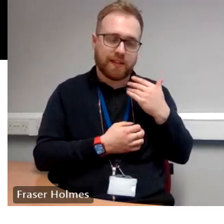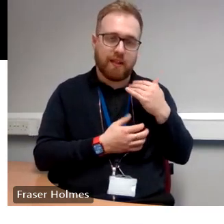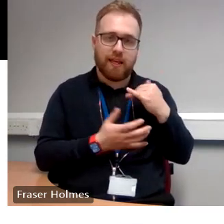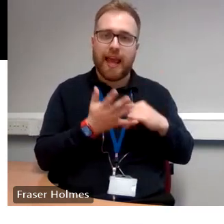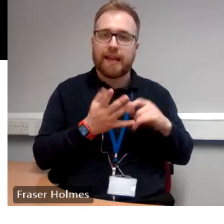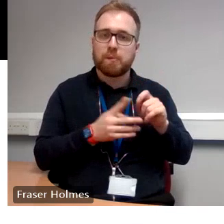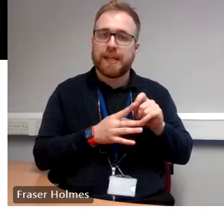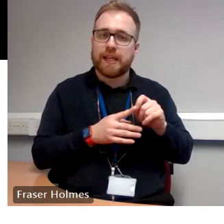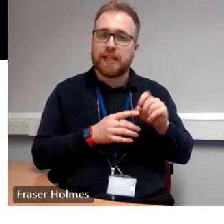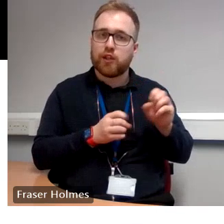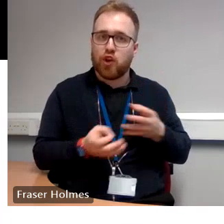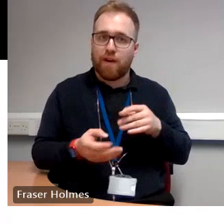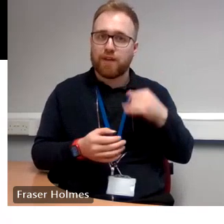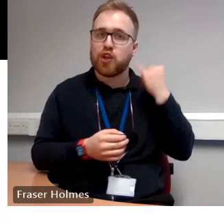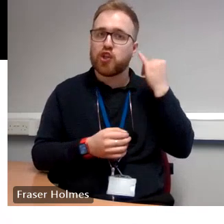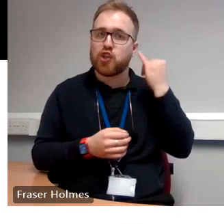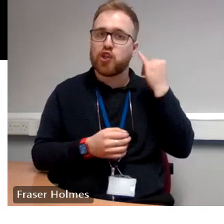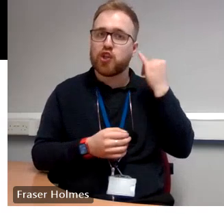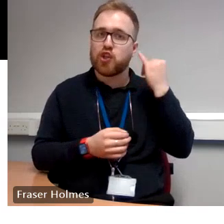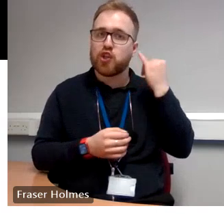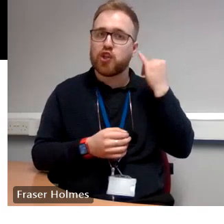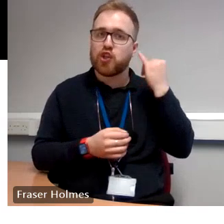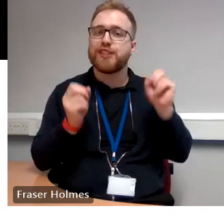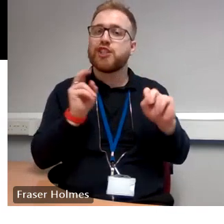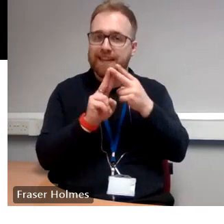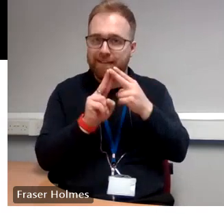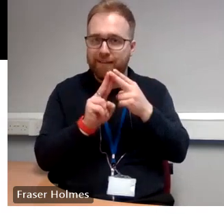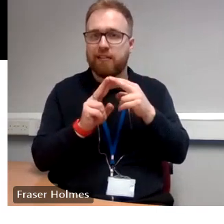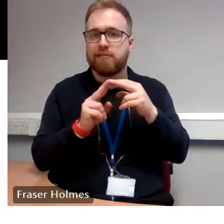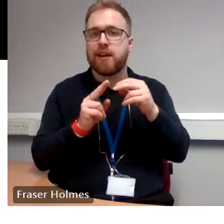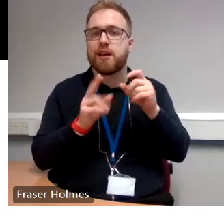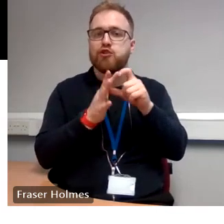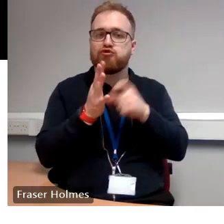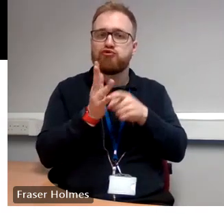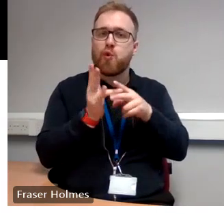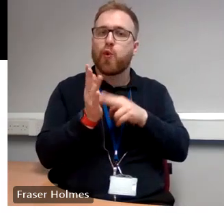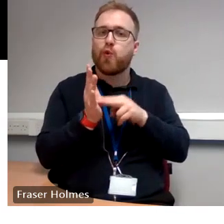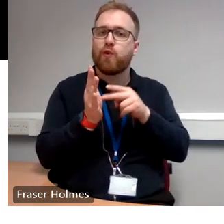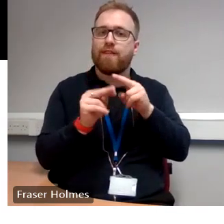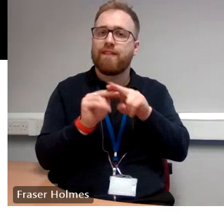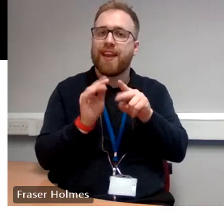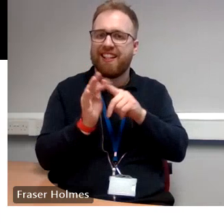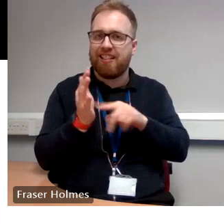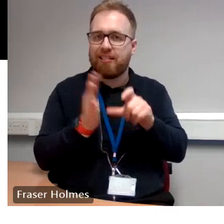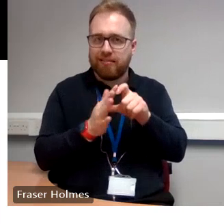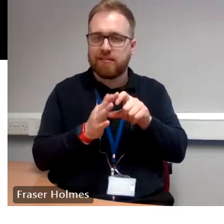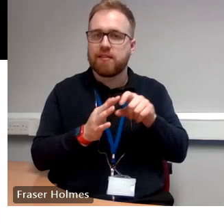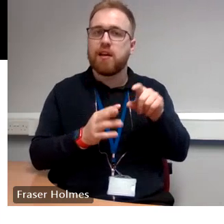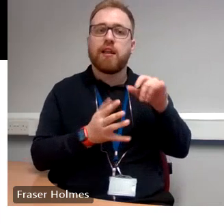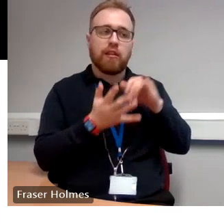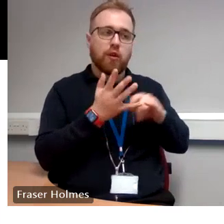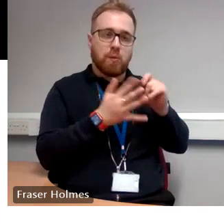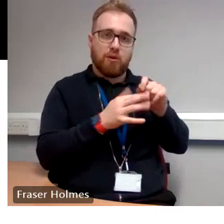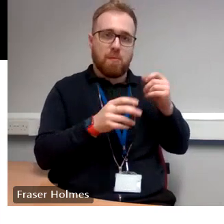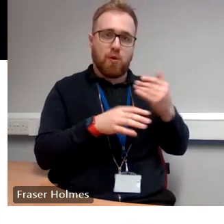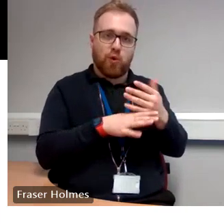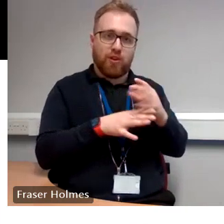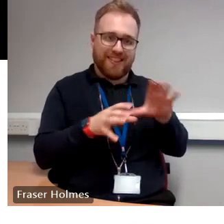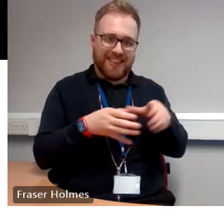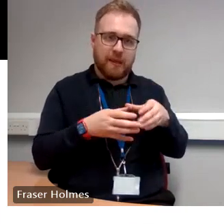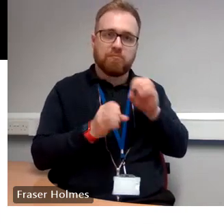I work in Chesterfield and Dronfield. This was provided by a social prescriber in the team. So she was working